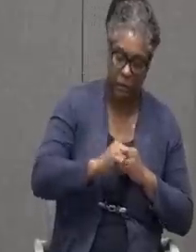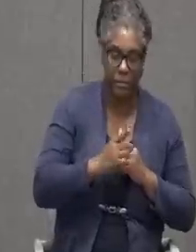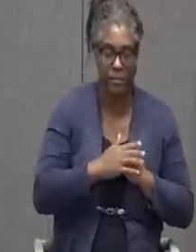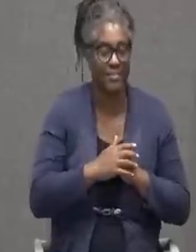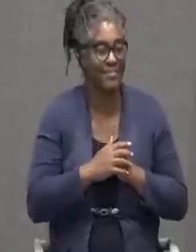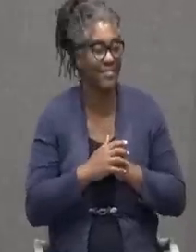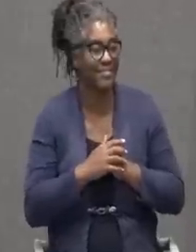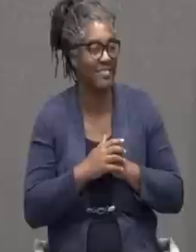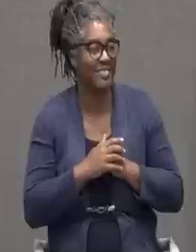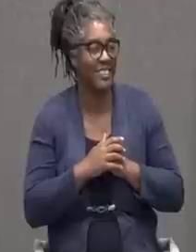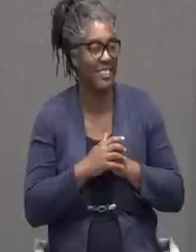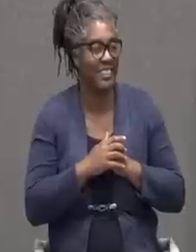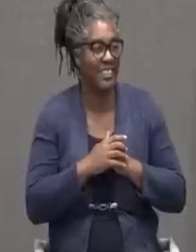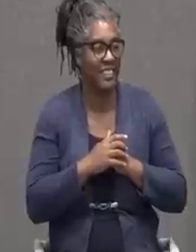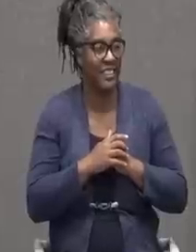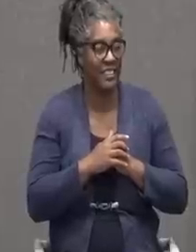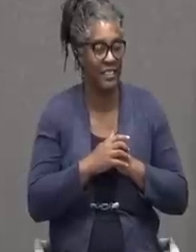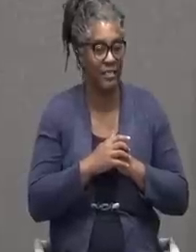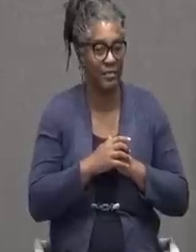So,